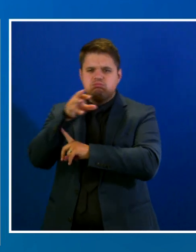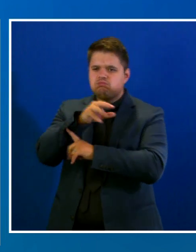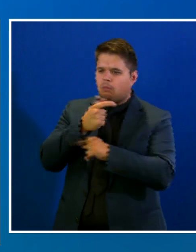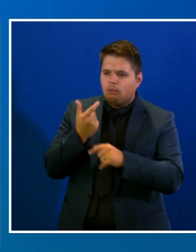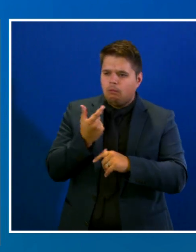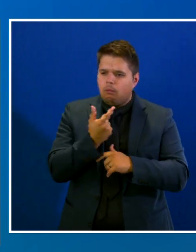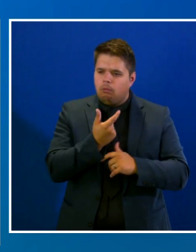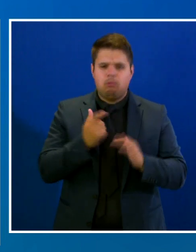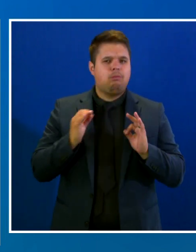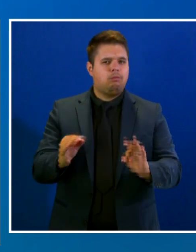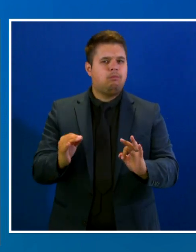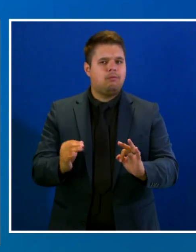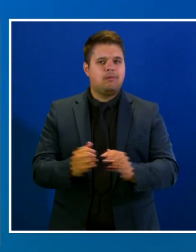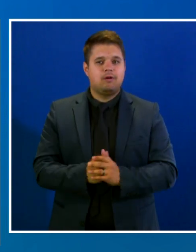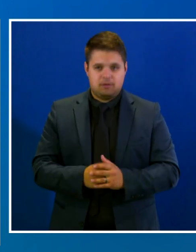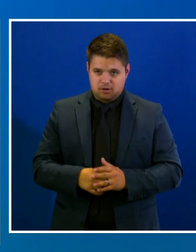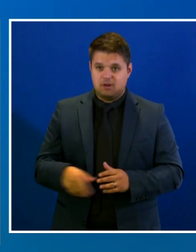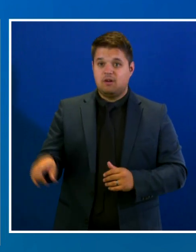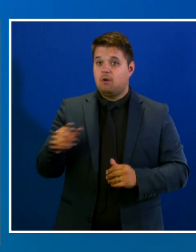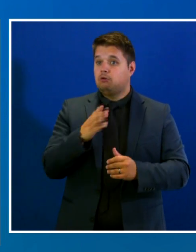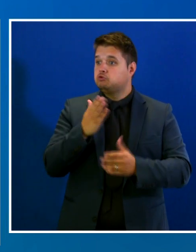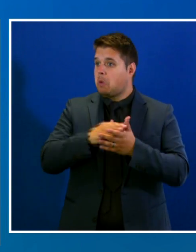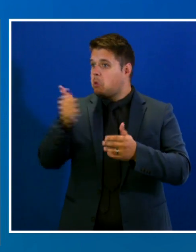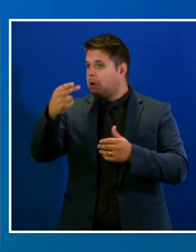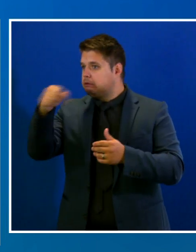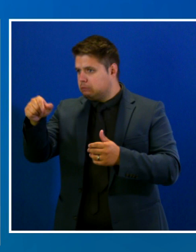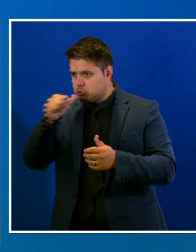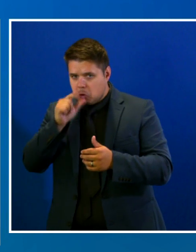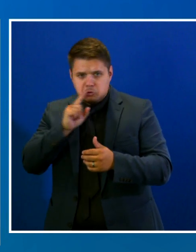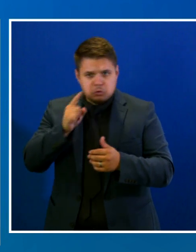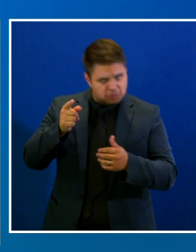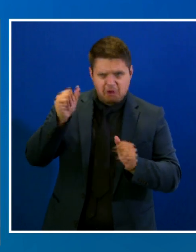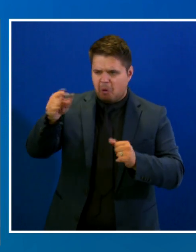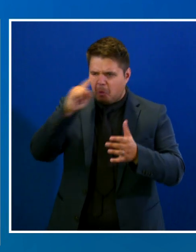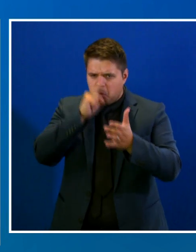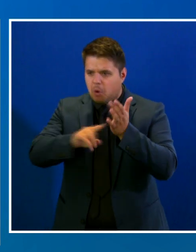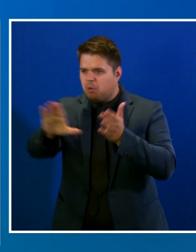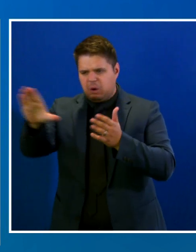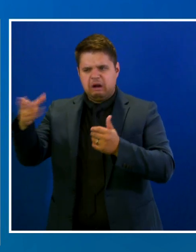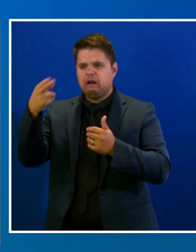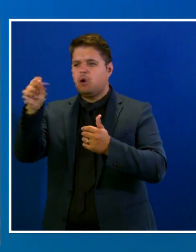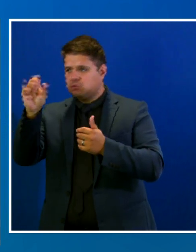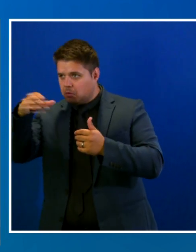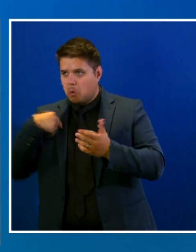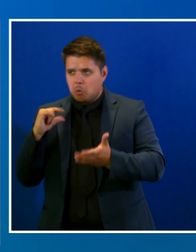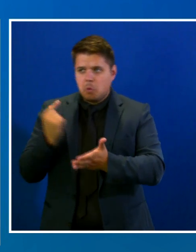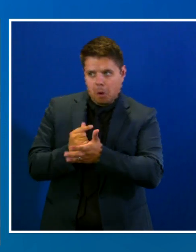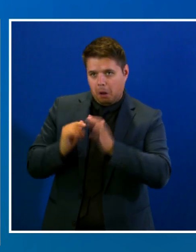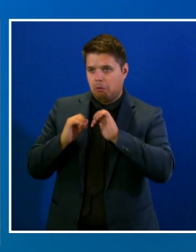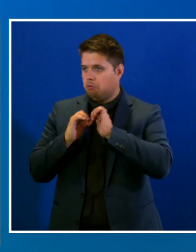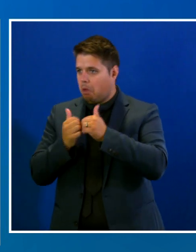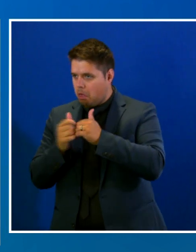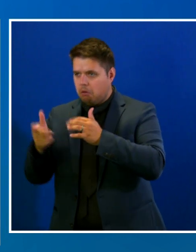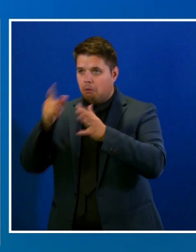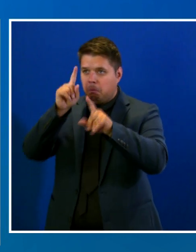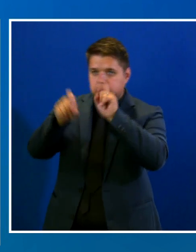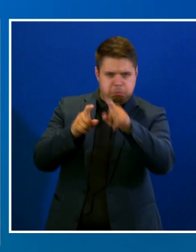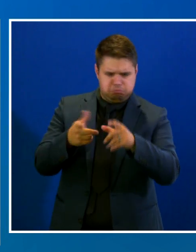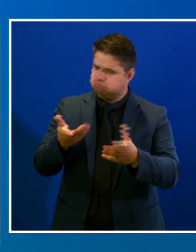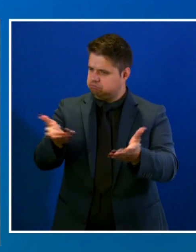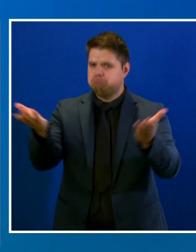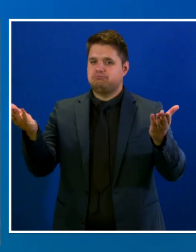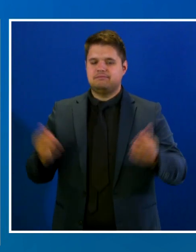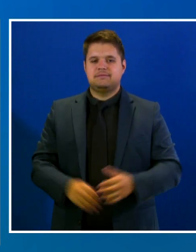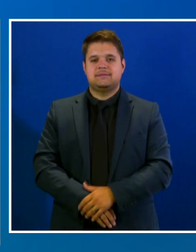times. Vancouver Public Schools is planning for shortened, reduced size, in-person